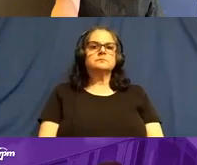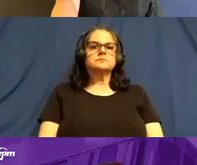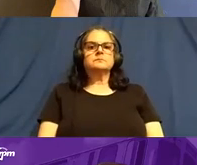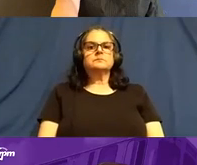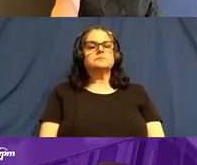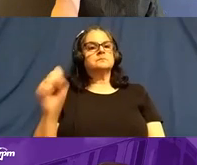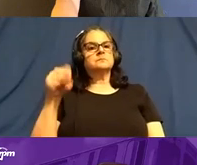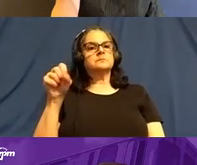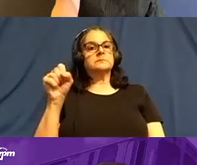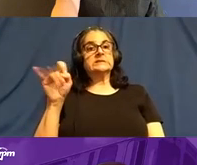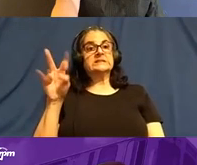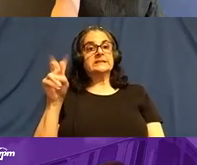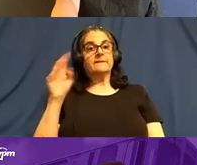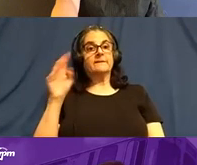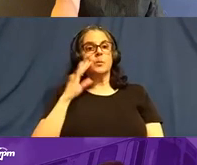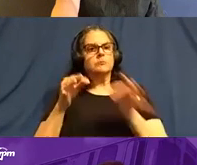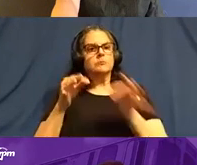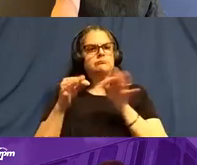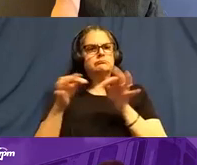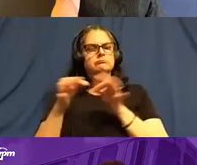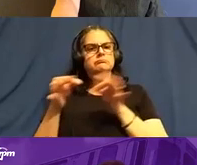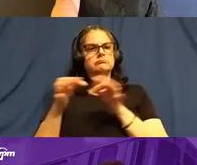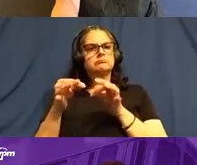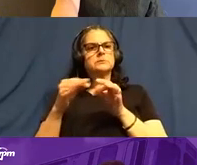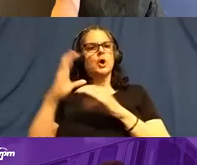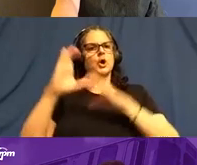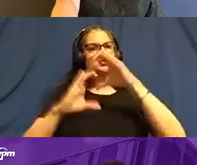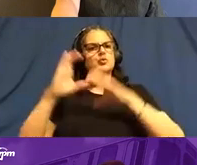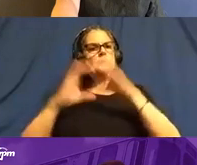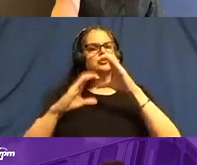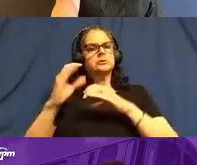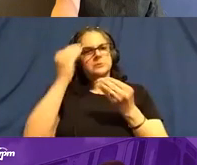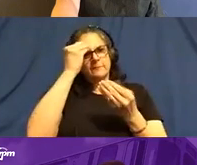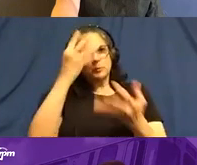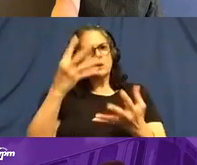upcoming construction progress and the impact. So go ahead, Steve.